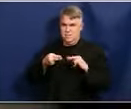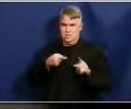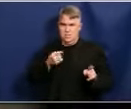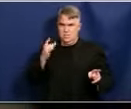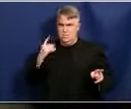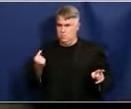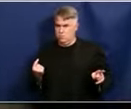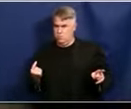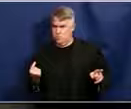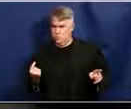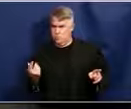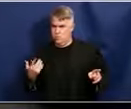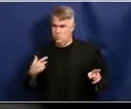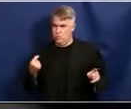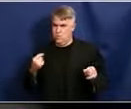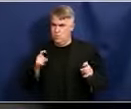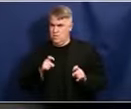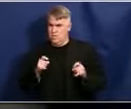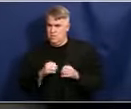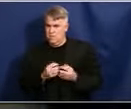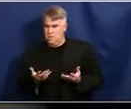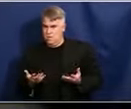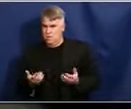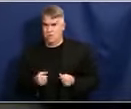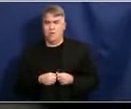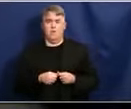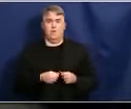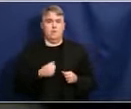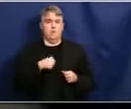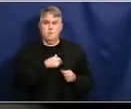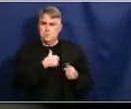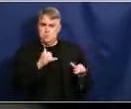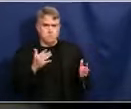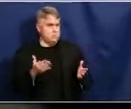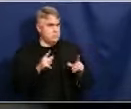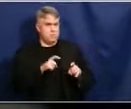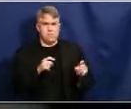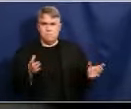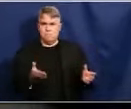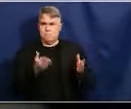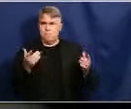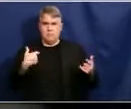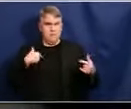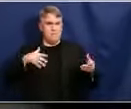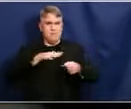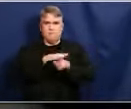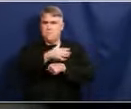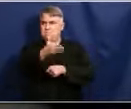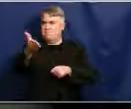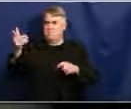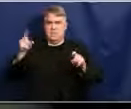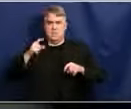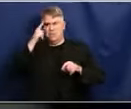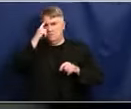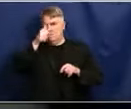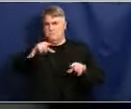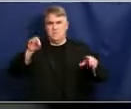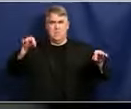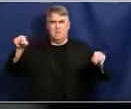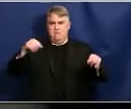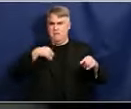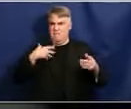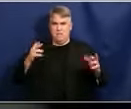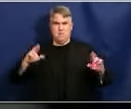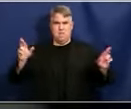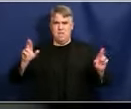testing. Testing's available. If you want to go get a test, there are sites all over San Diego County that are ready and willing to test